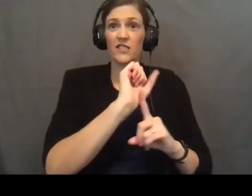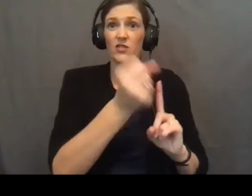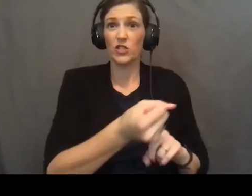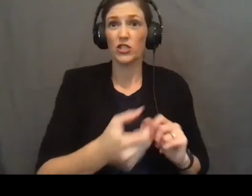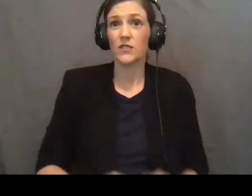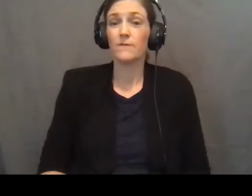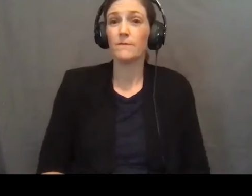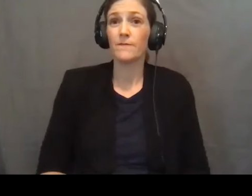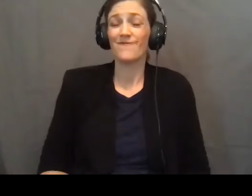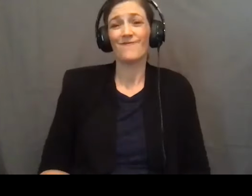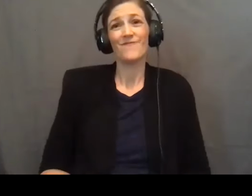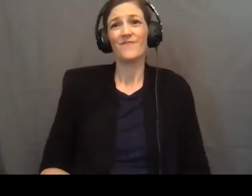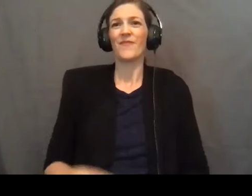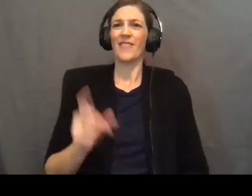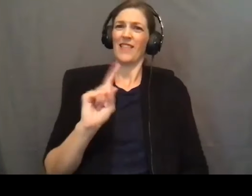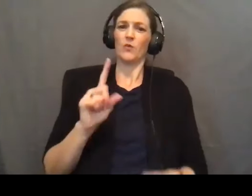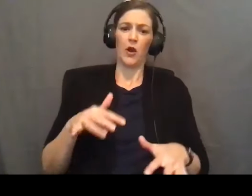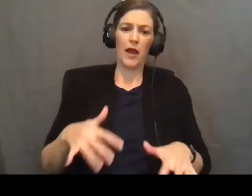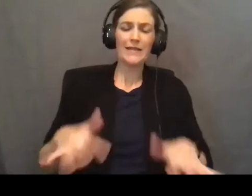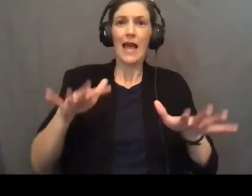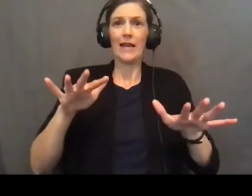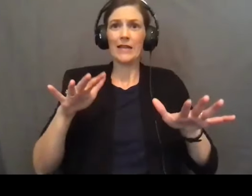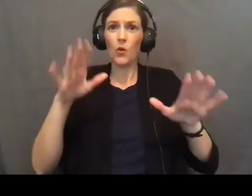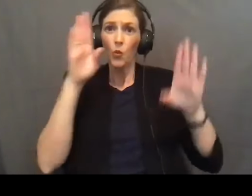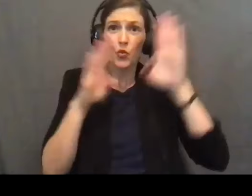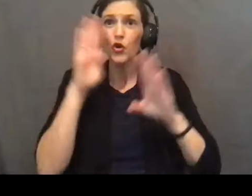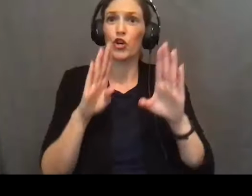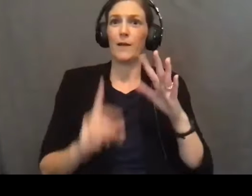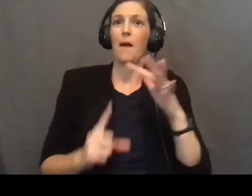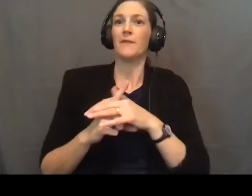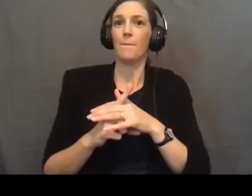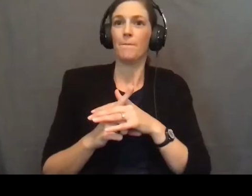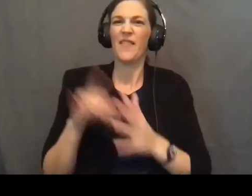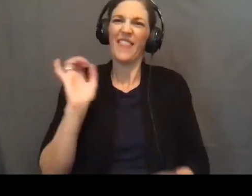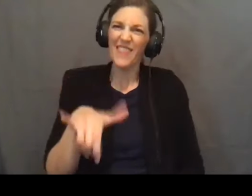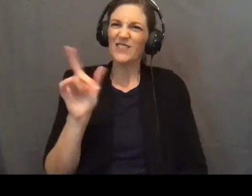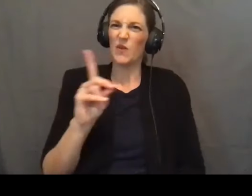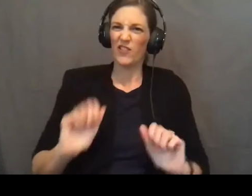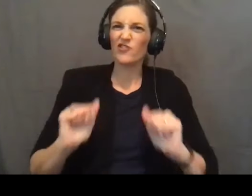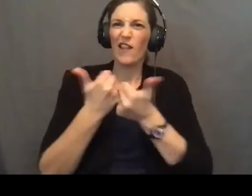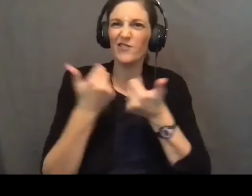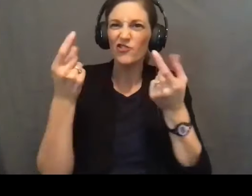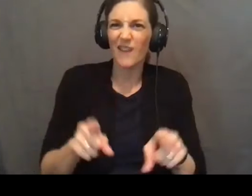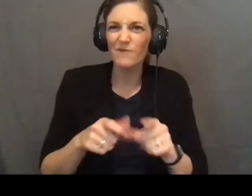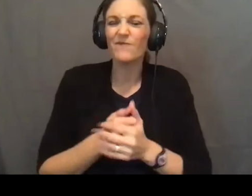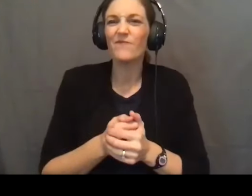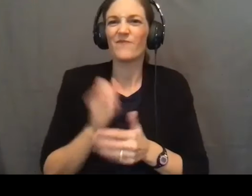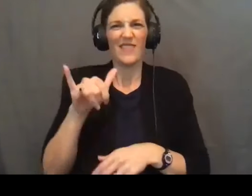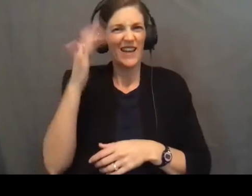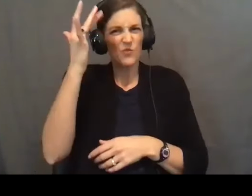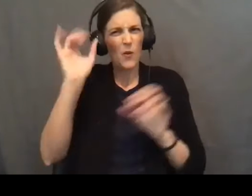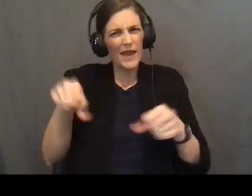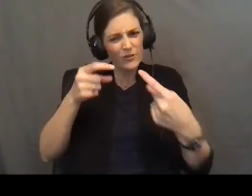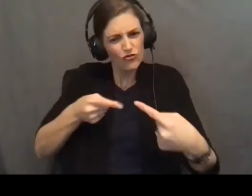circumstances. And that's where anxiety and worry comes in. That's where our challenges come. That's why we can struggle to have joy